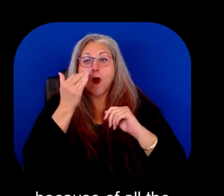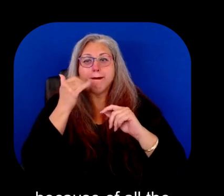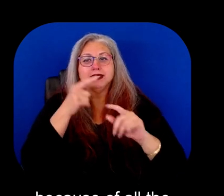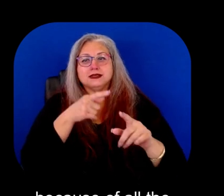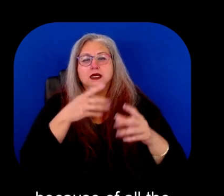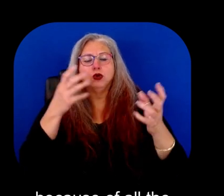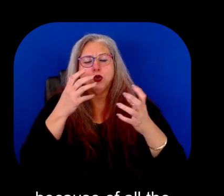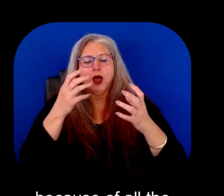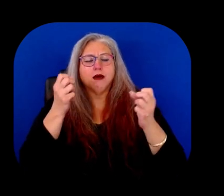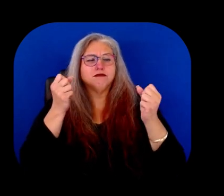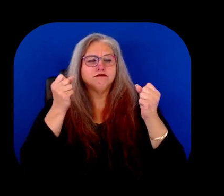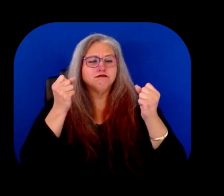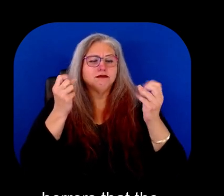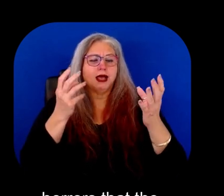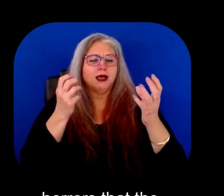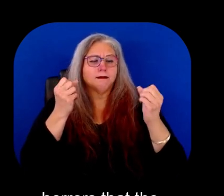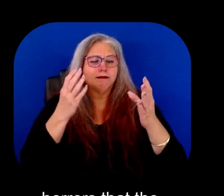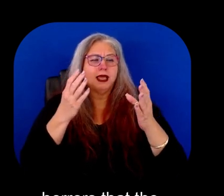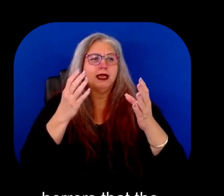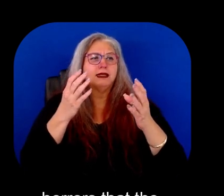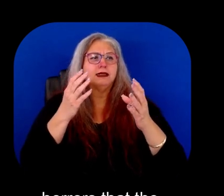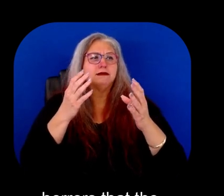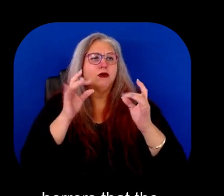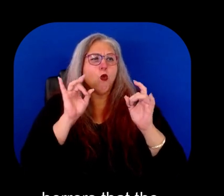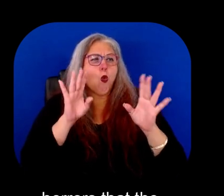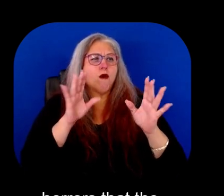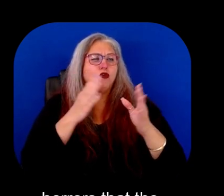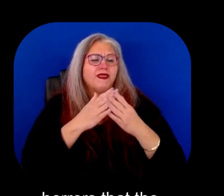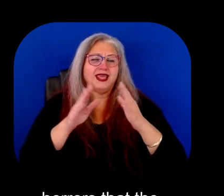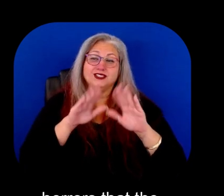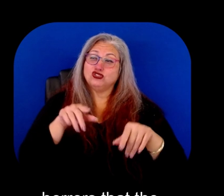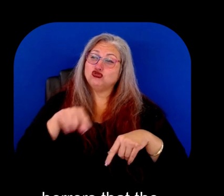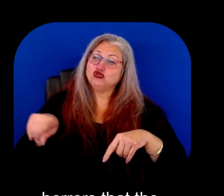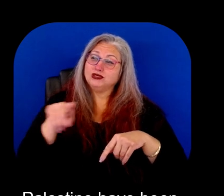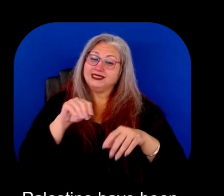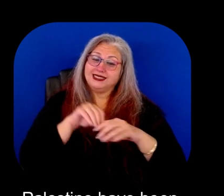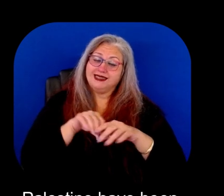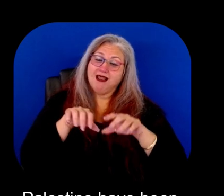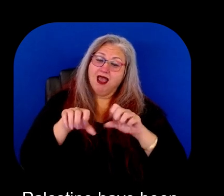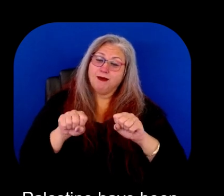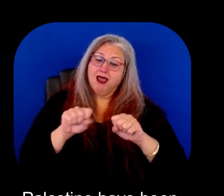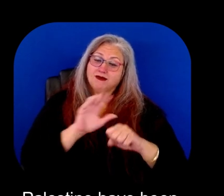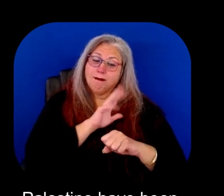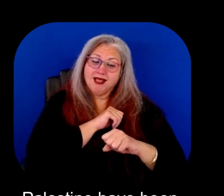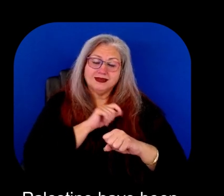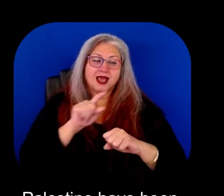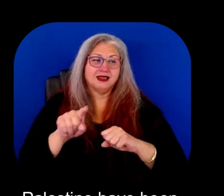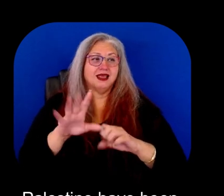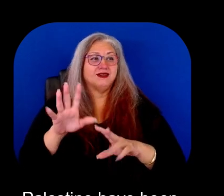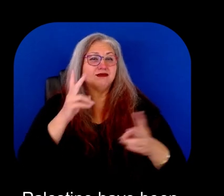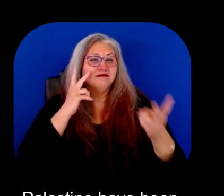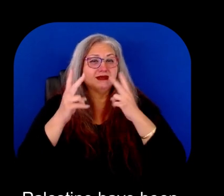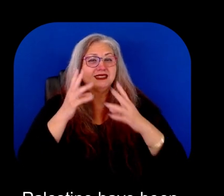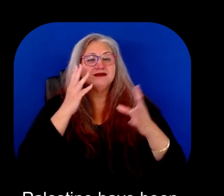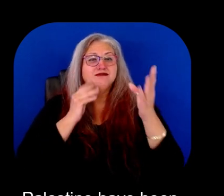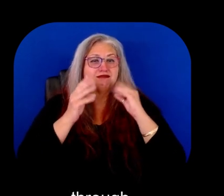because of all the horrors that the children of occupied Palestine have been